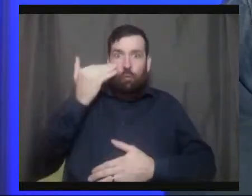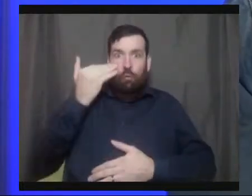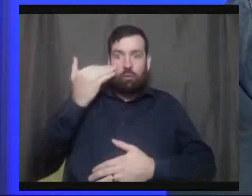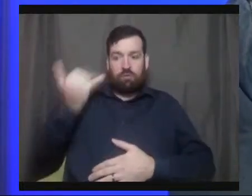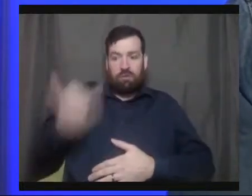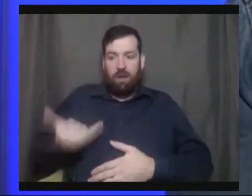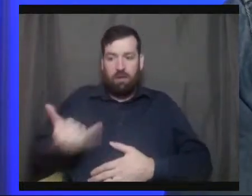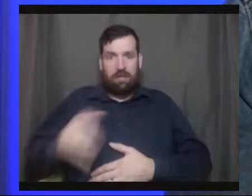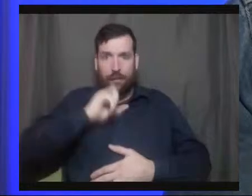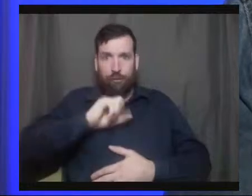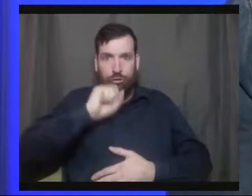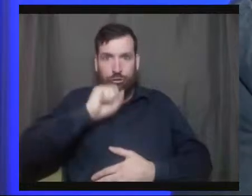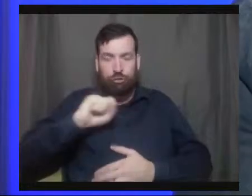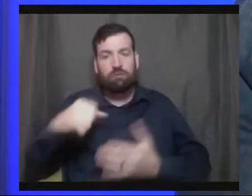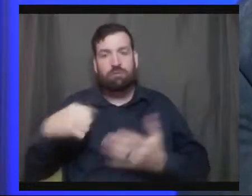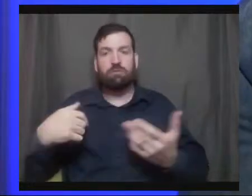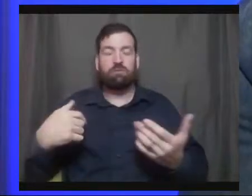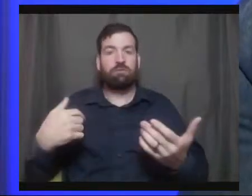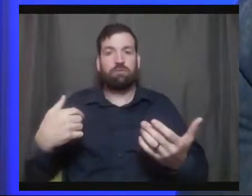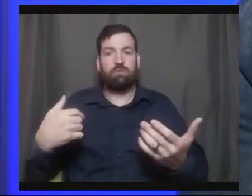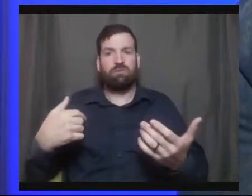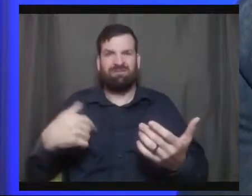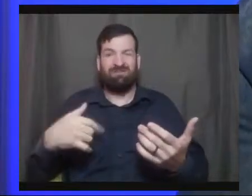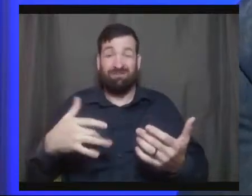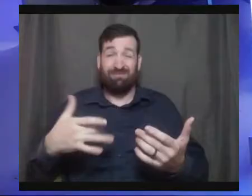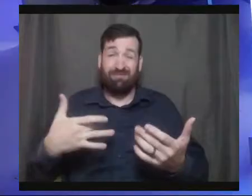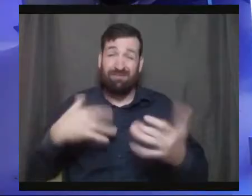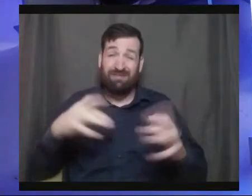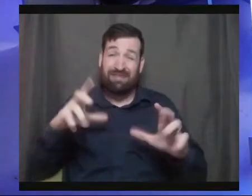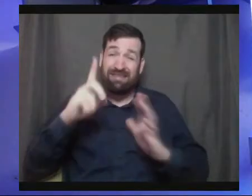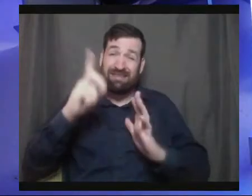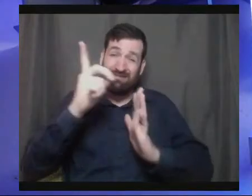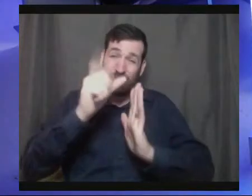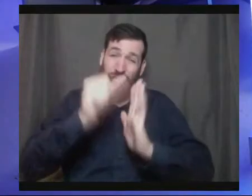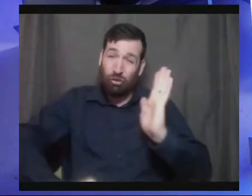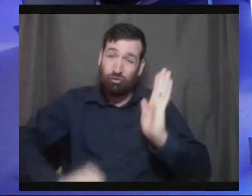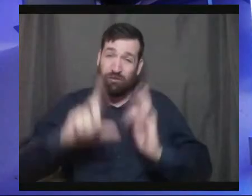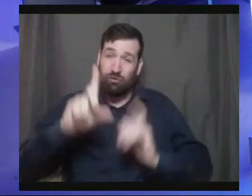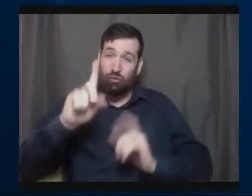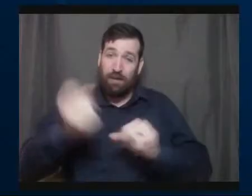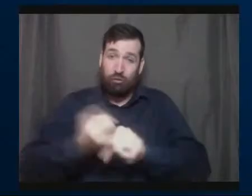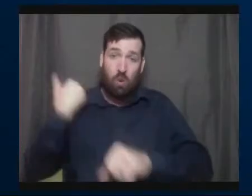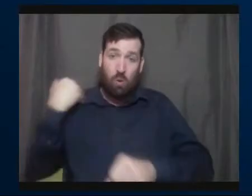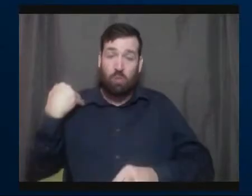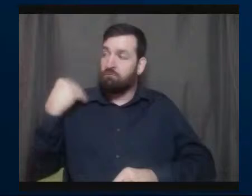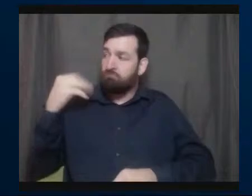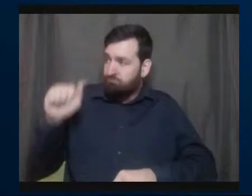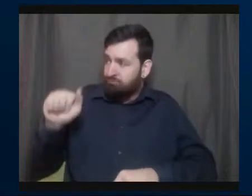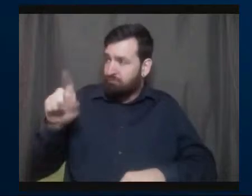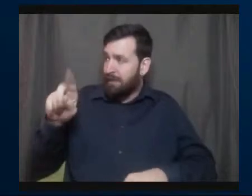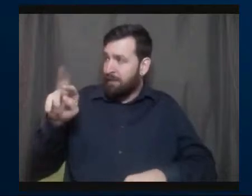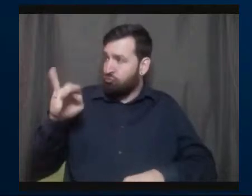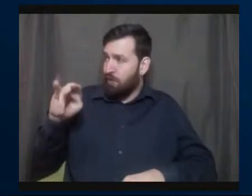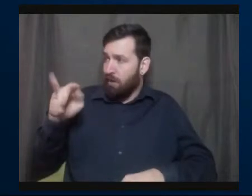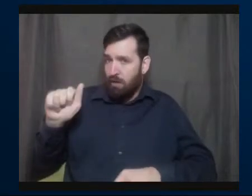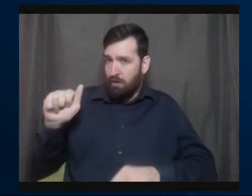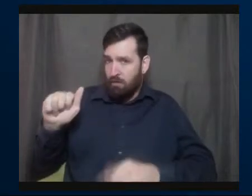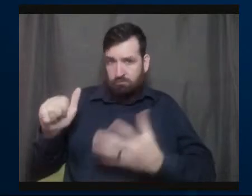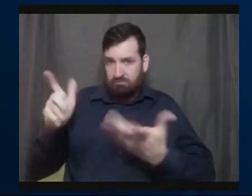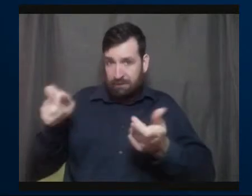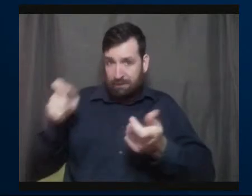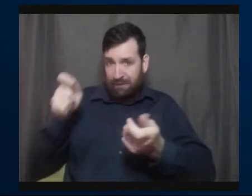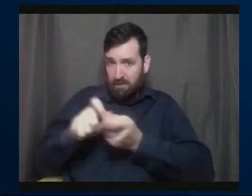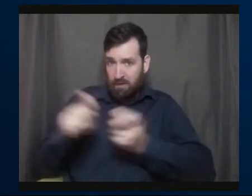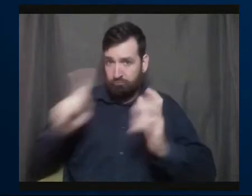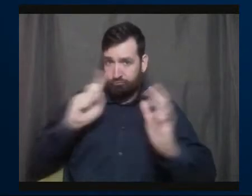would have 100% done it 20 years sooner. Yeah. I bet. Absolutely. Adriana, same question to you. Anything specific that you're looking forward